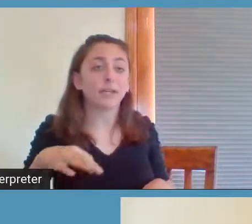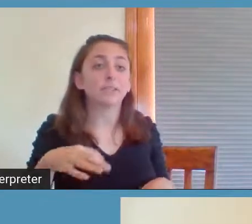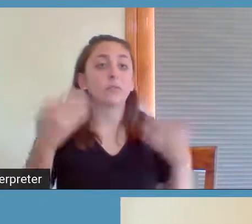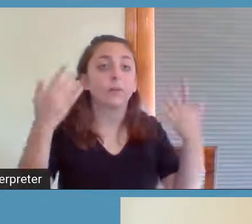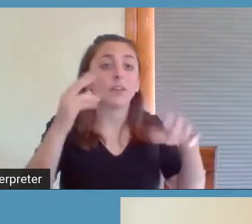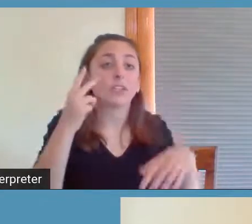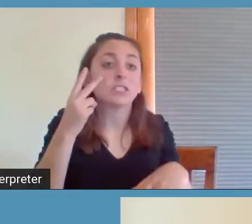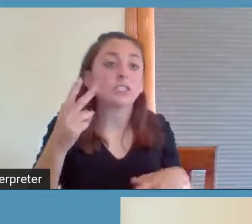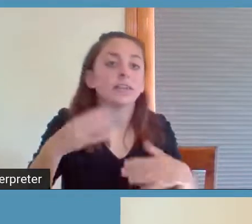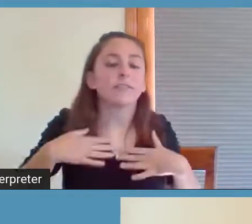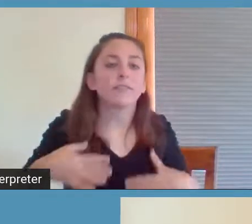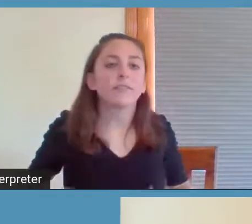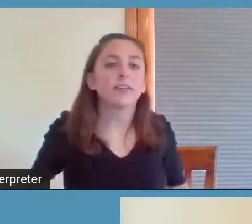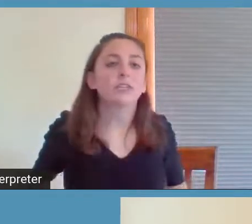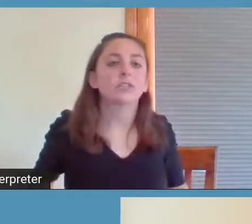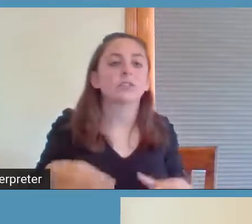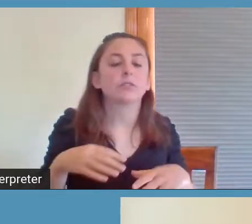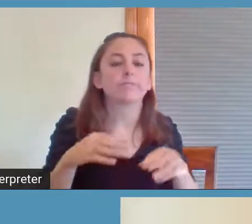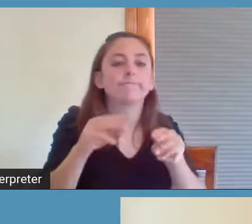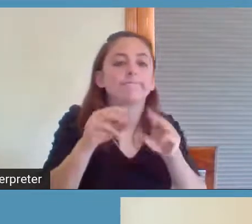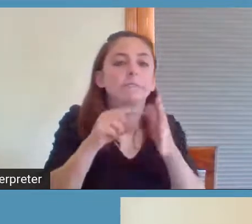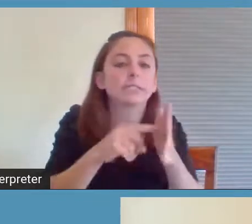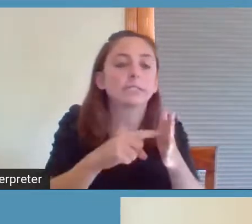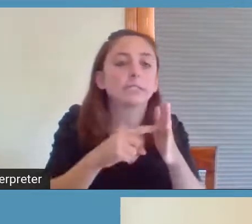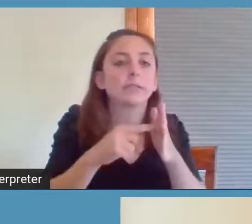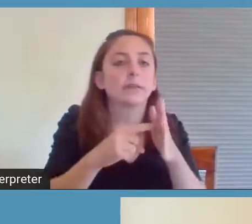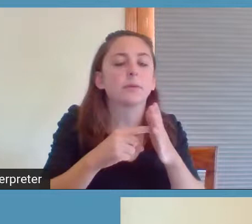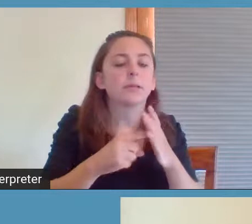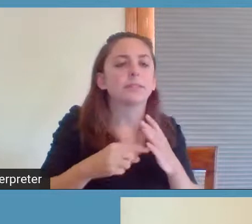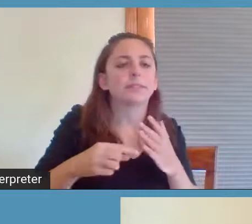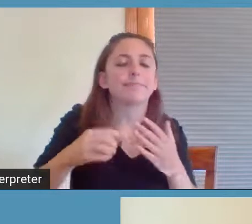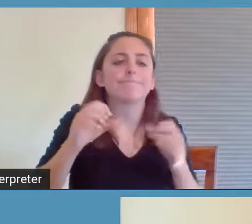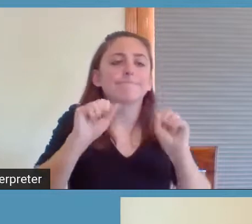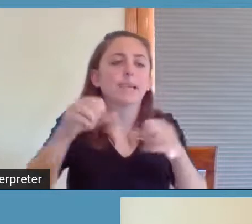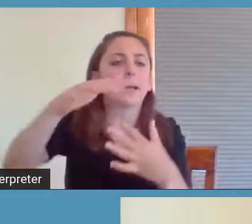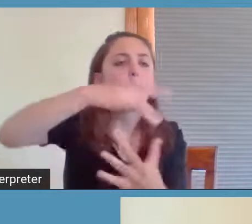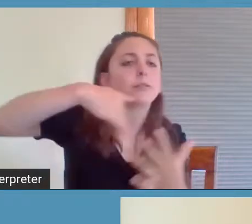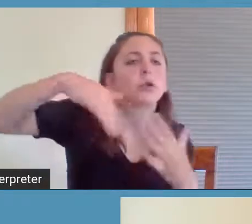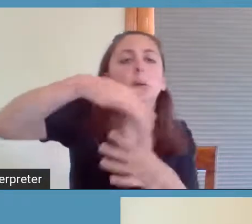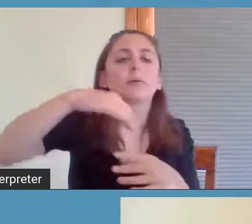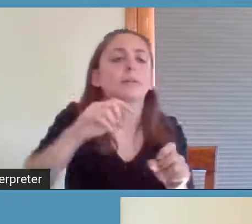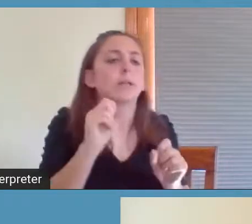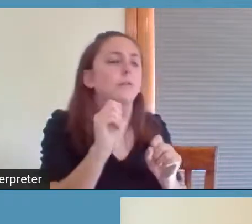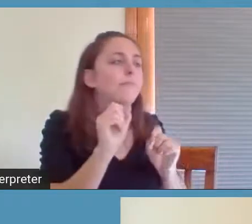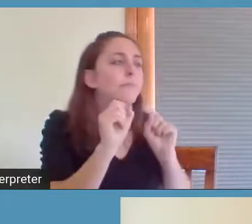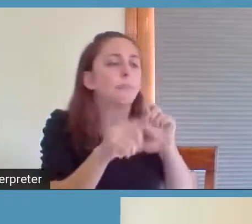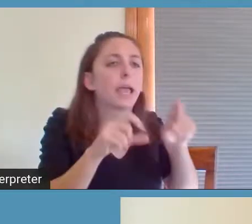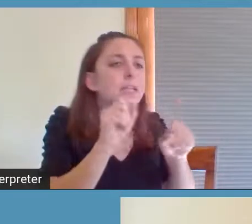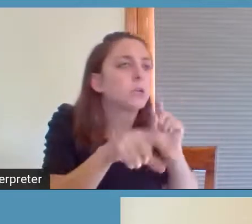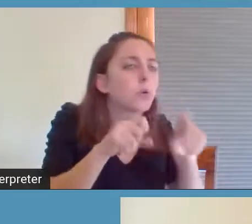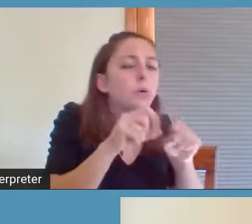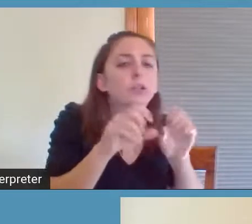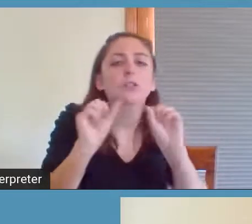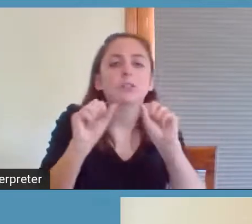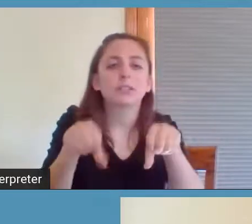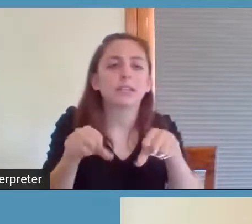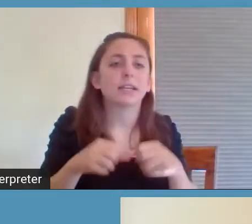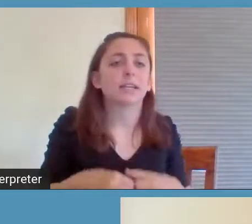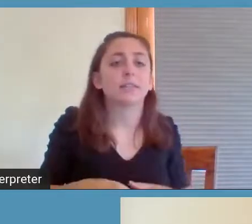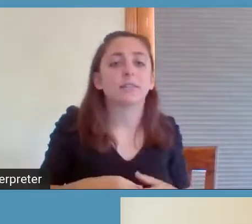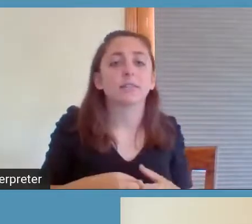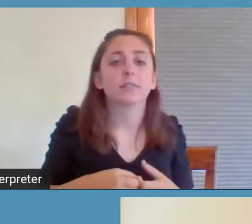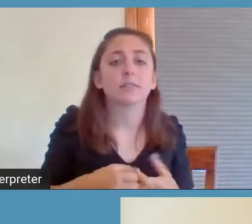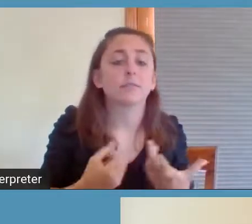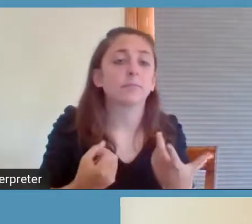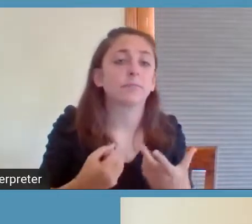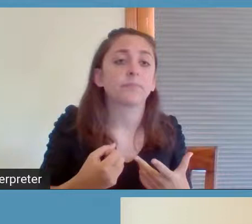is the ability for viewers to interact with each other to ask questions. Is this possible in that platform?